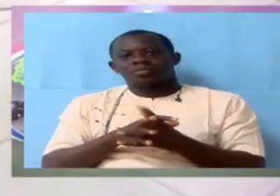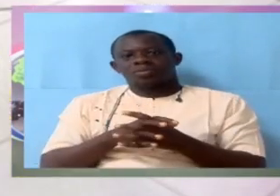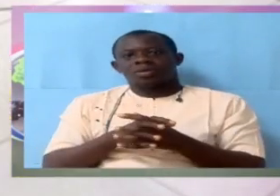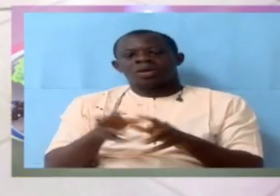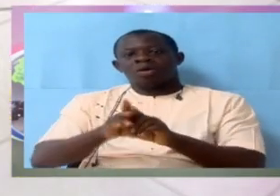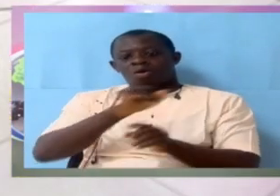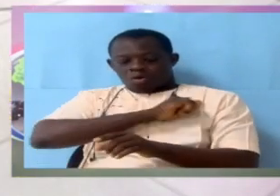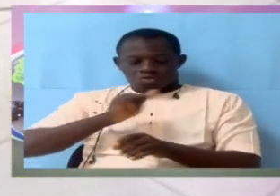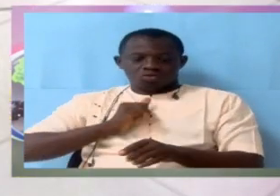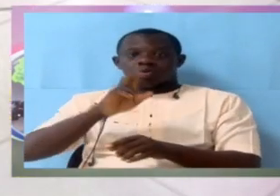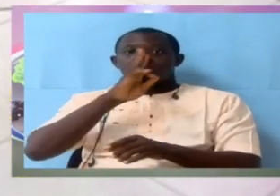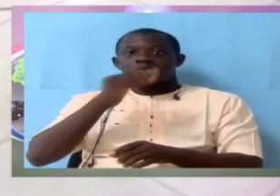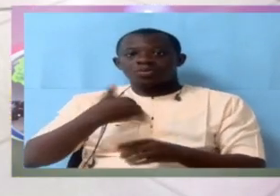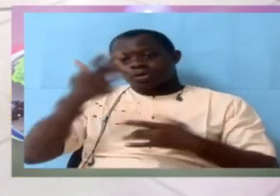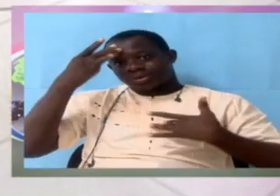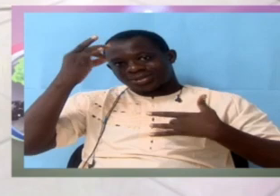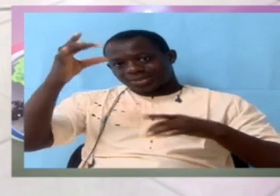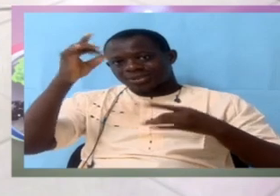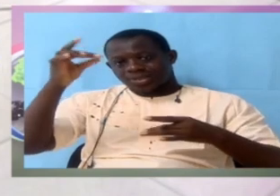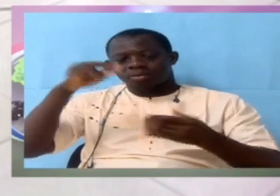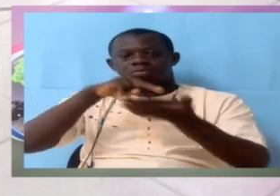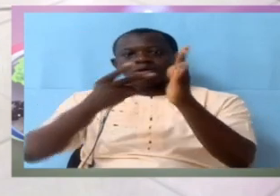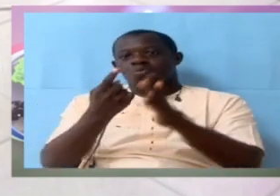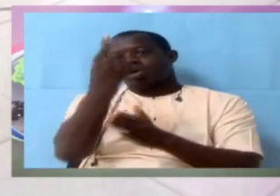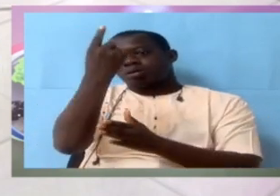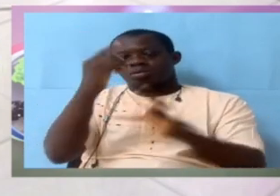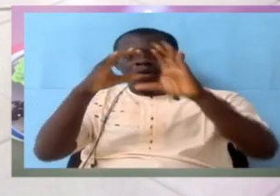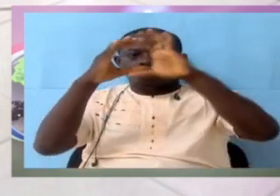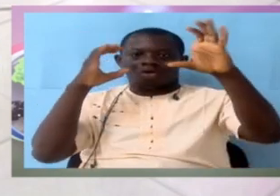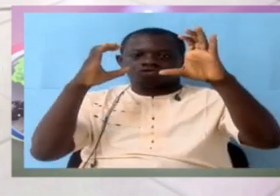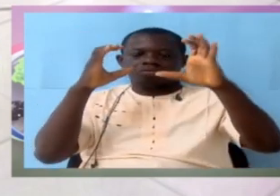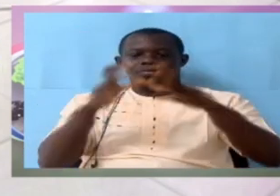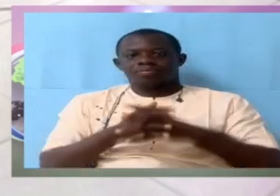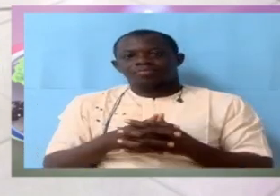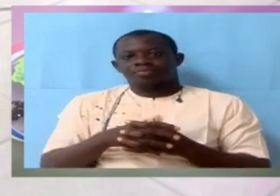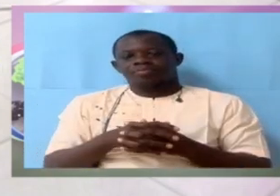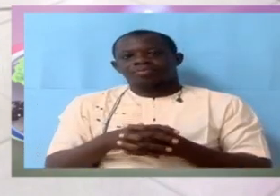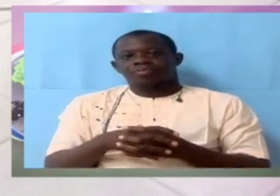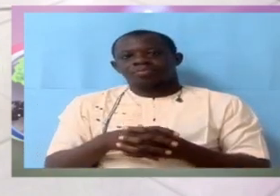As for us, it was only one bus that takes us.